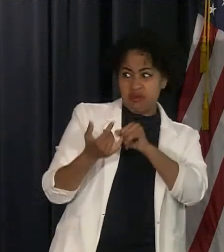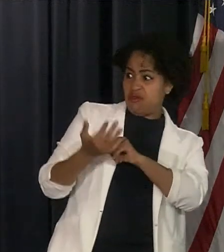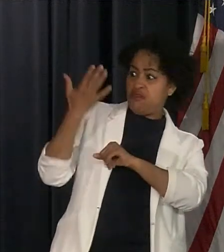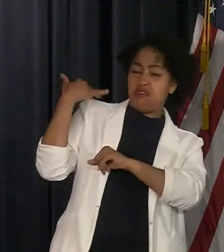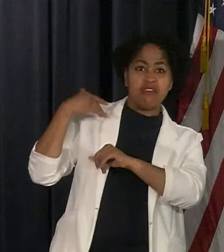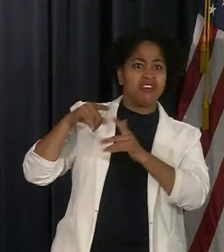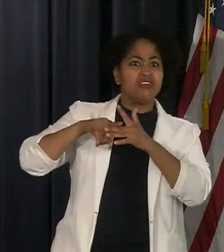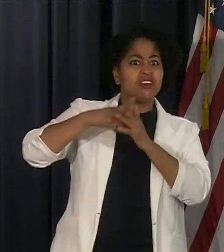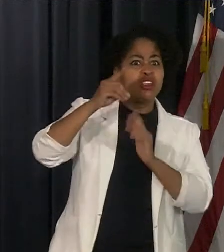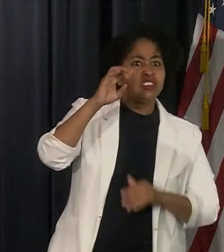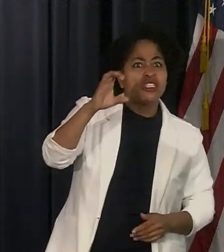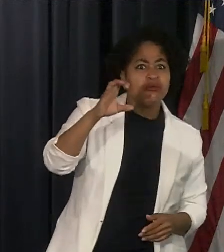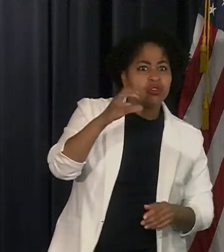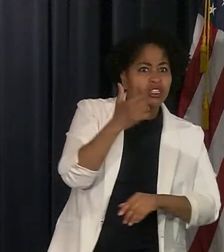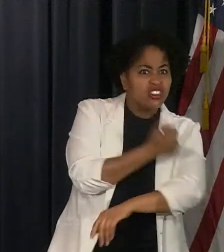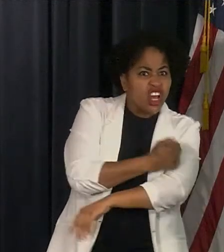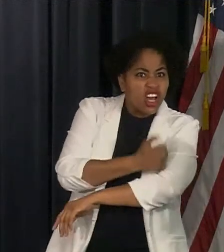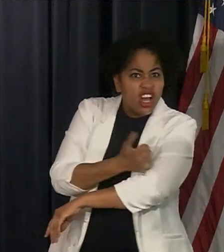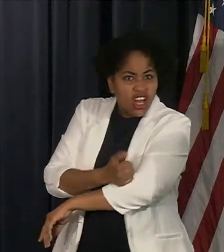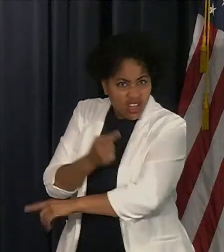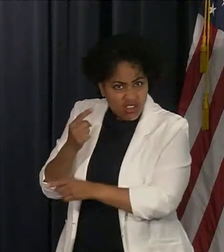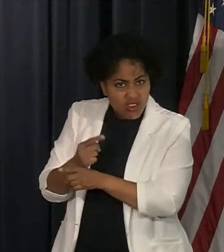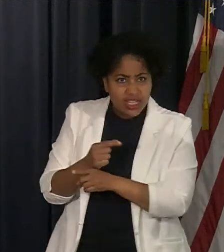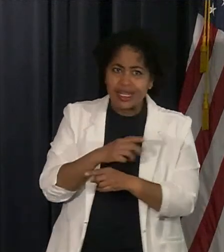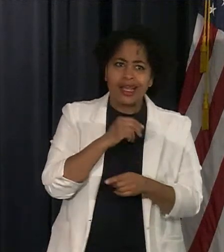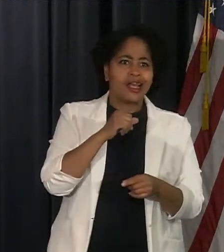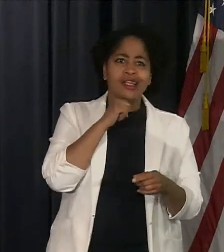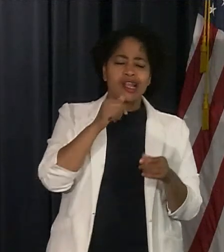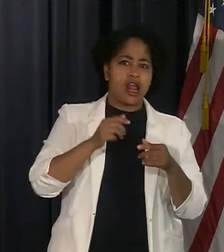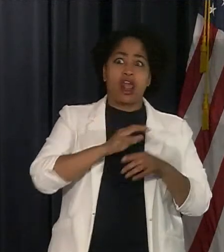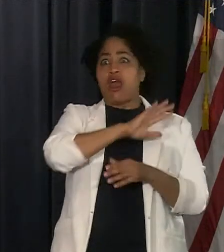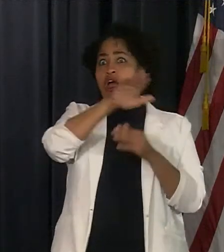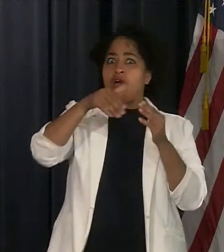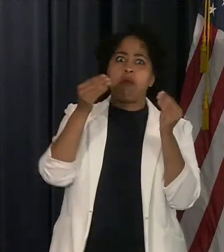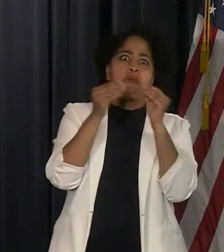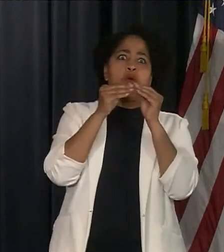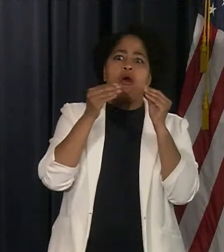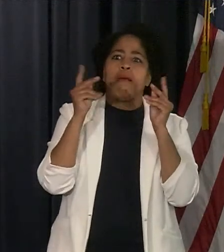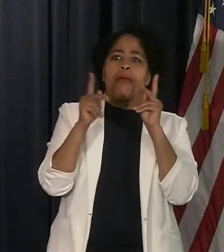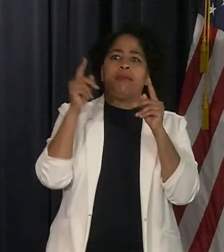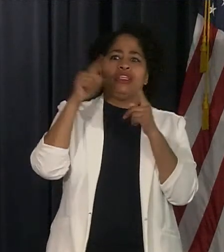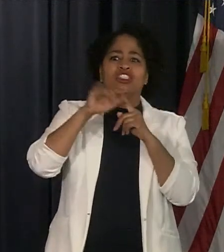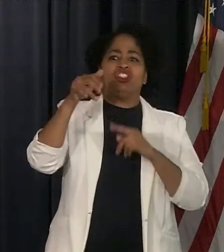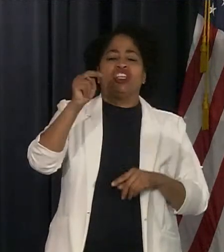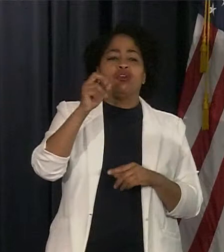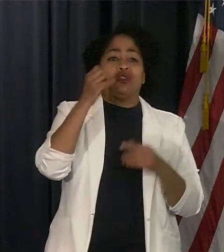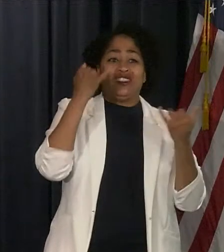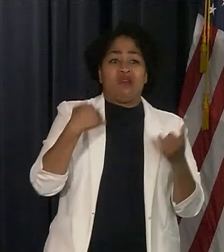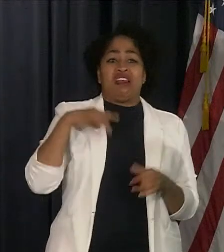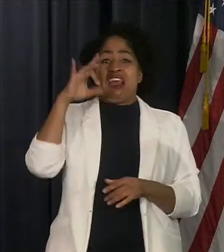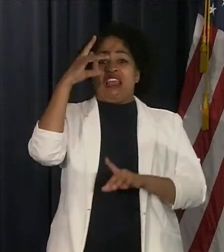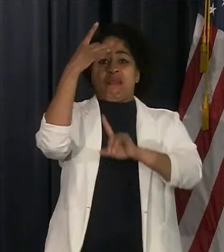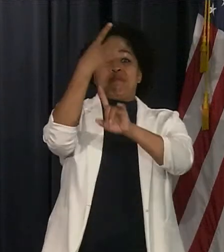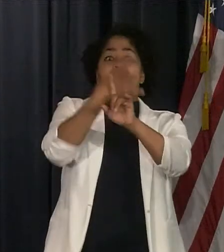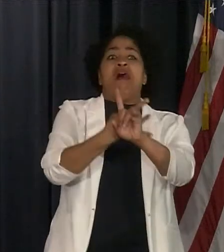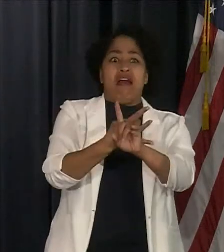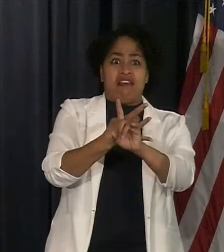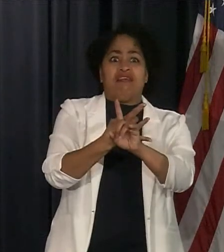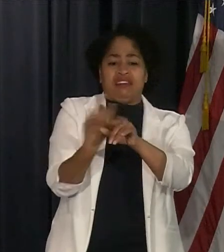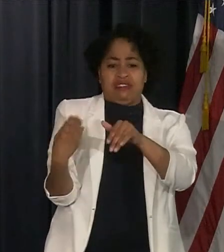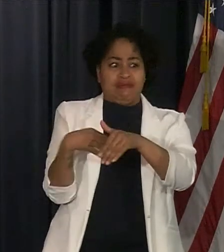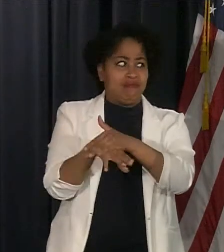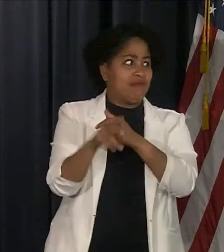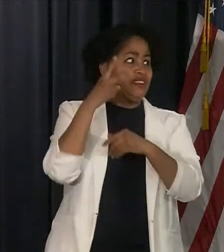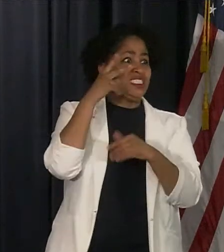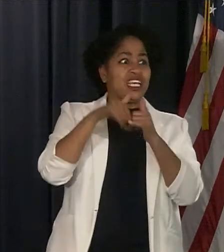in December and not at scale until January. So we are basically at this point 8 months in for seeing how they